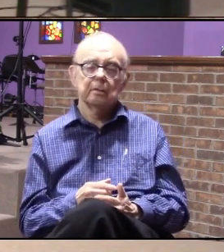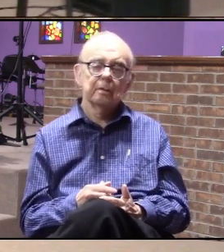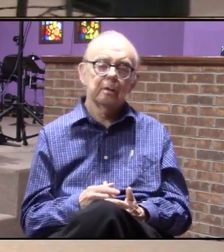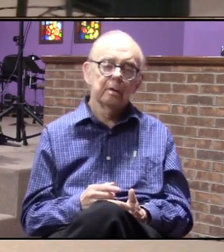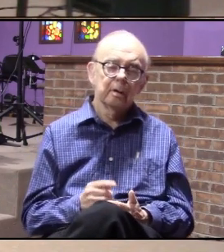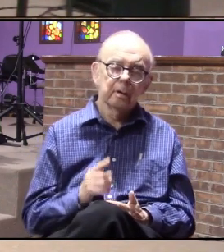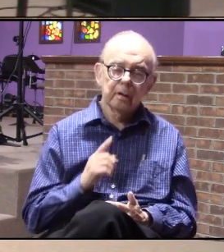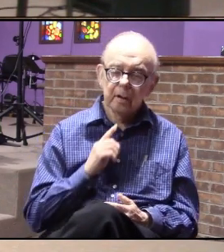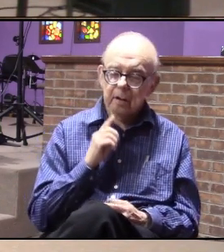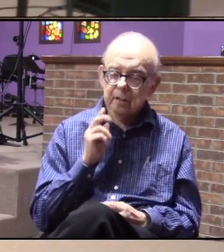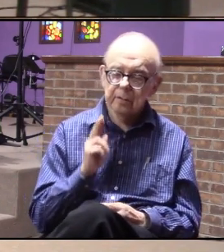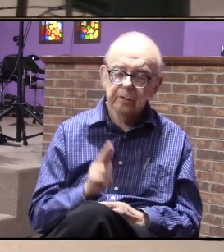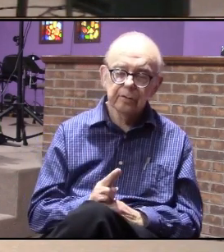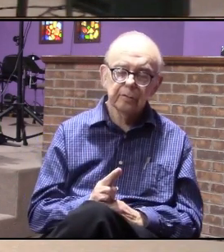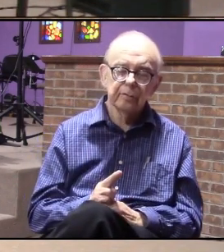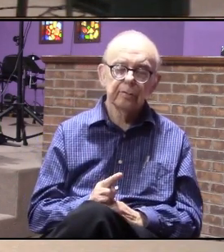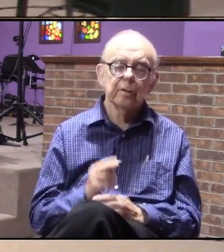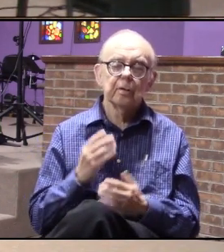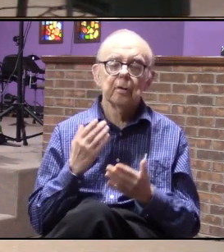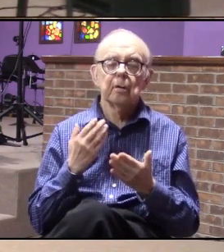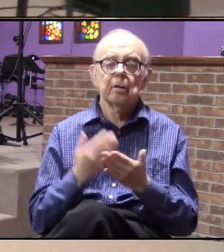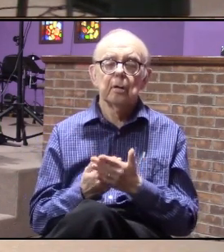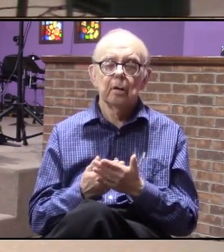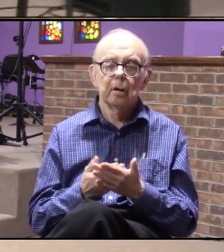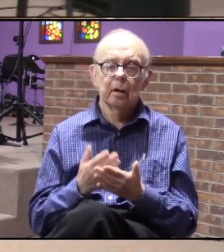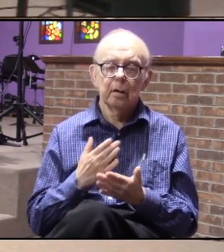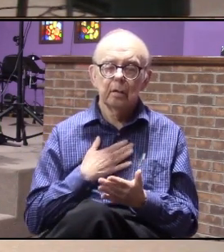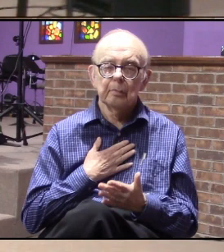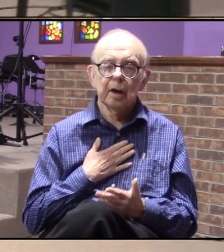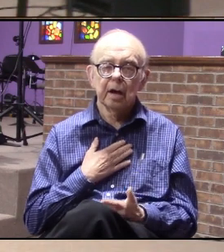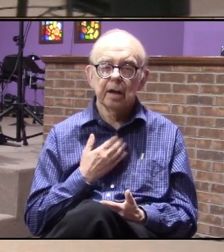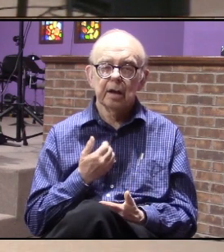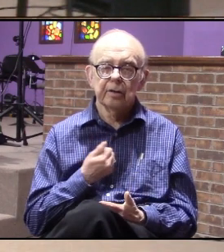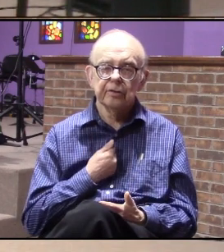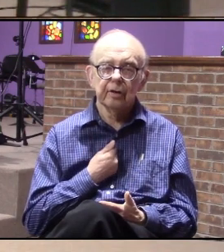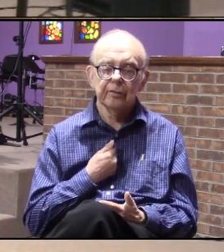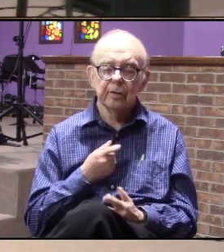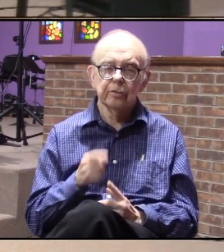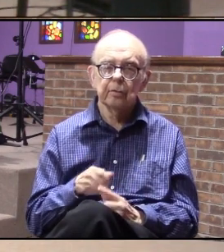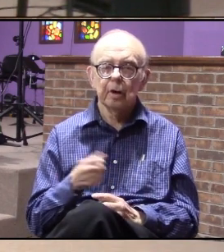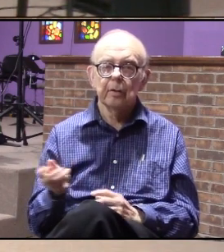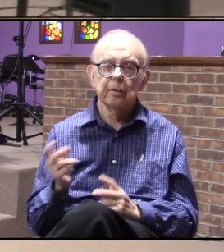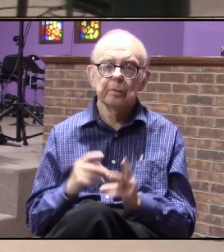was spent proving myself to other people.